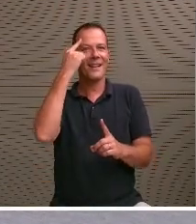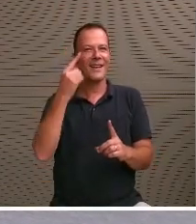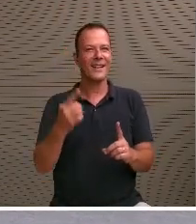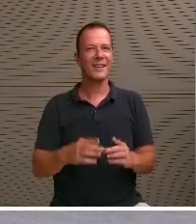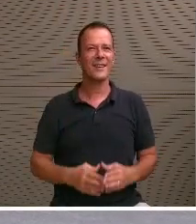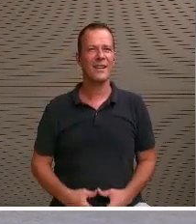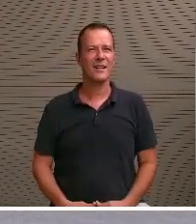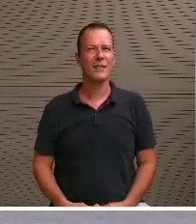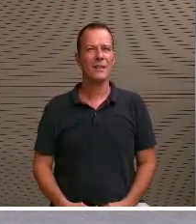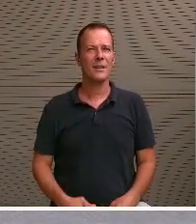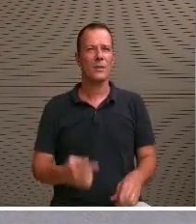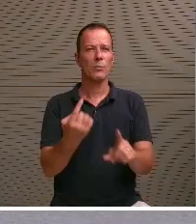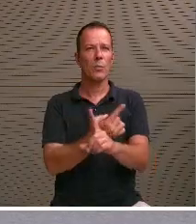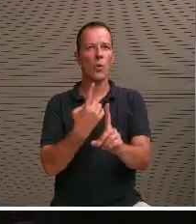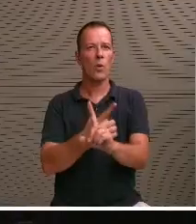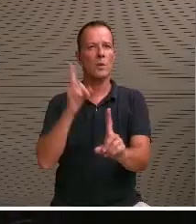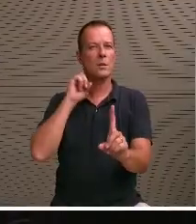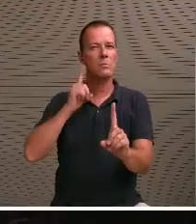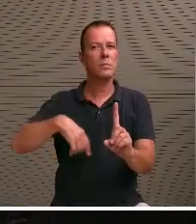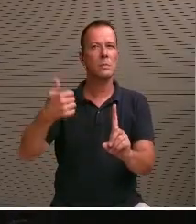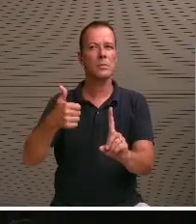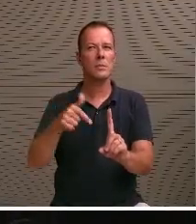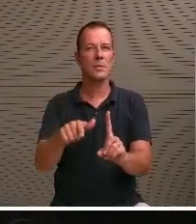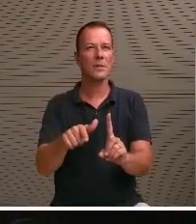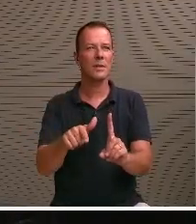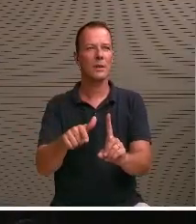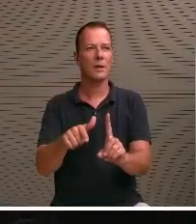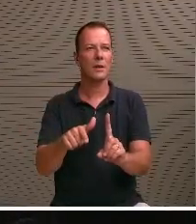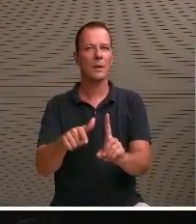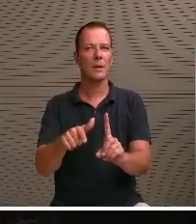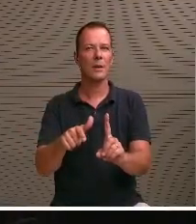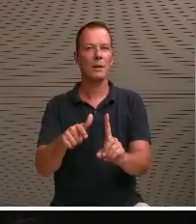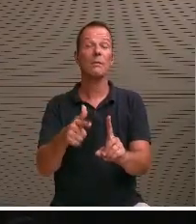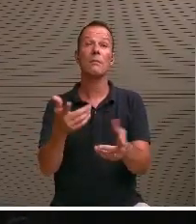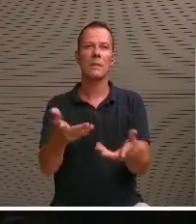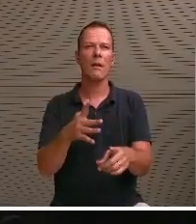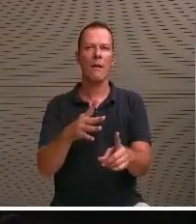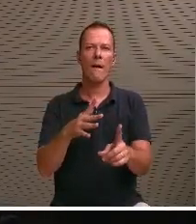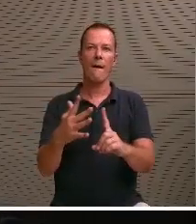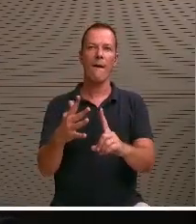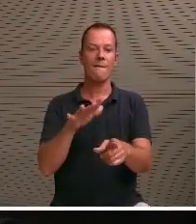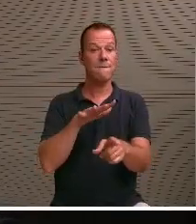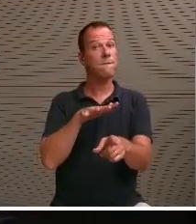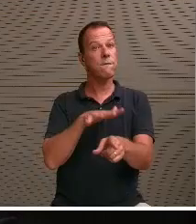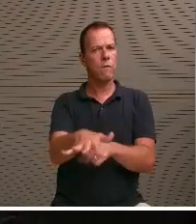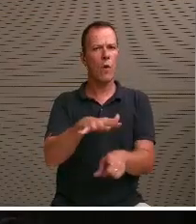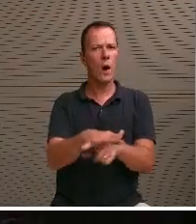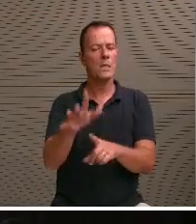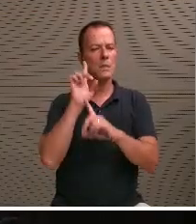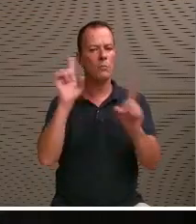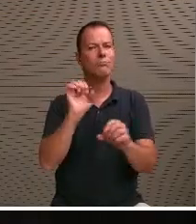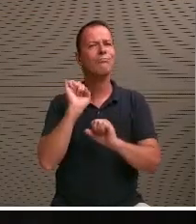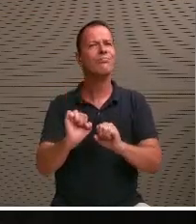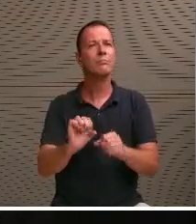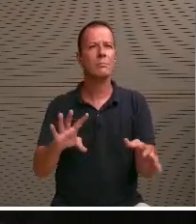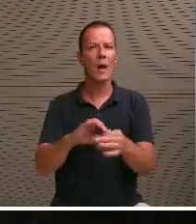one important thing is that the biggest influence from their music is from Congo,